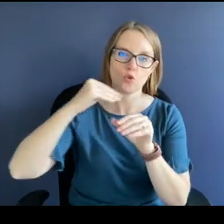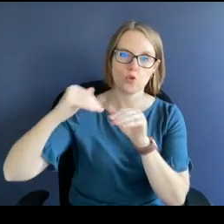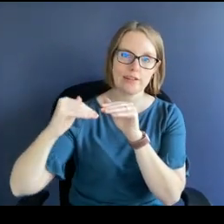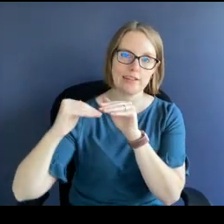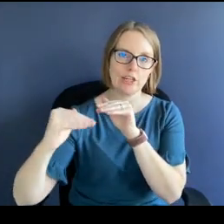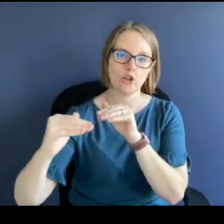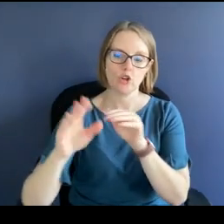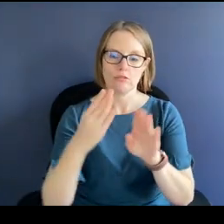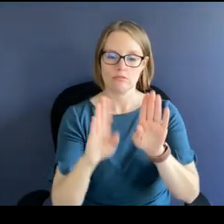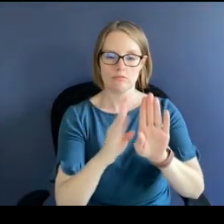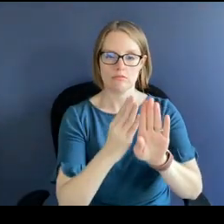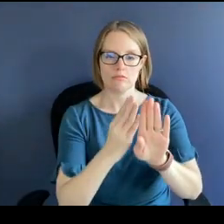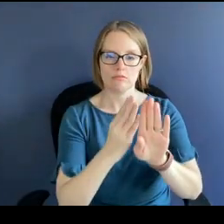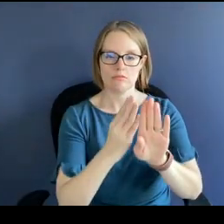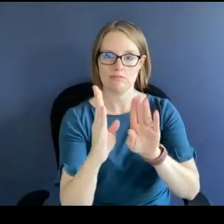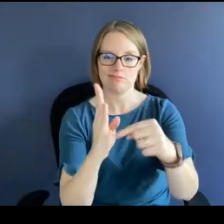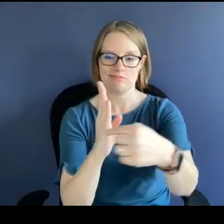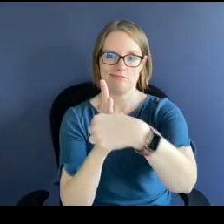behind the door.